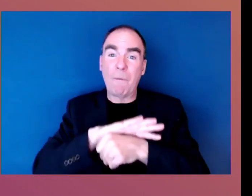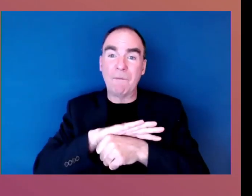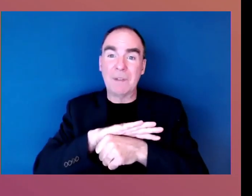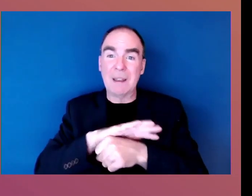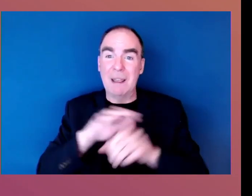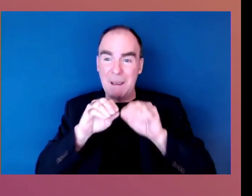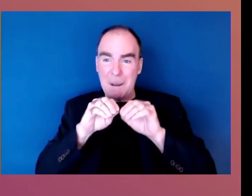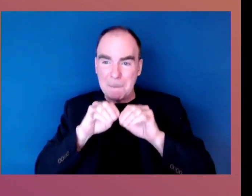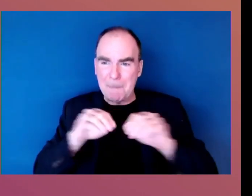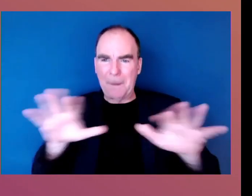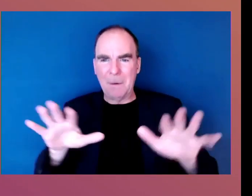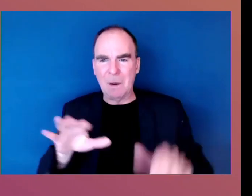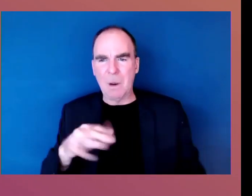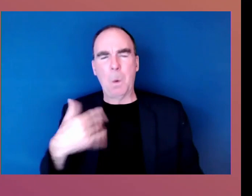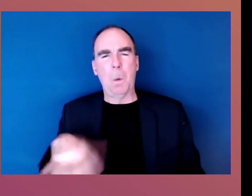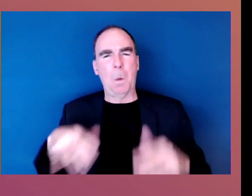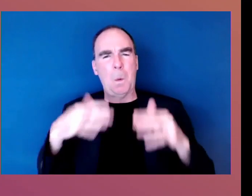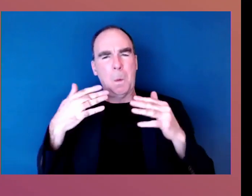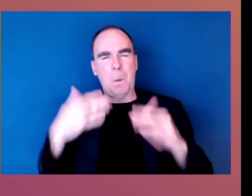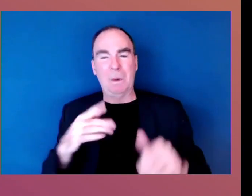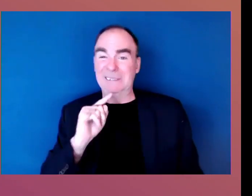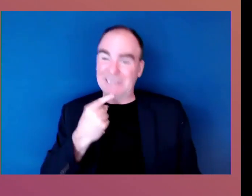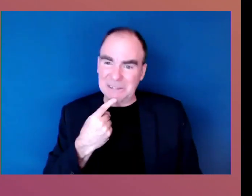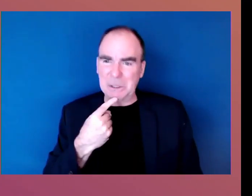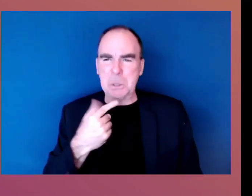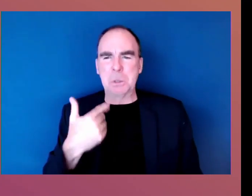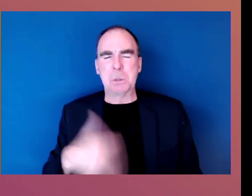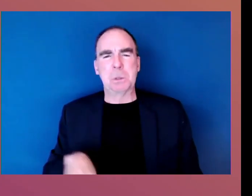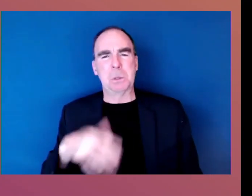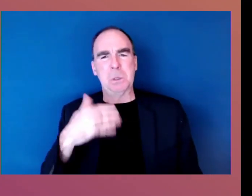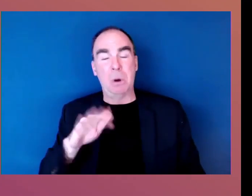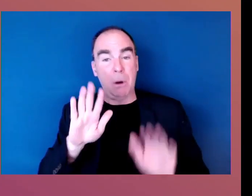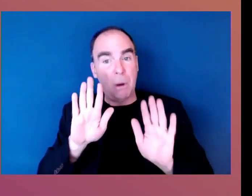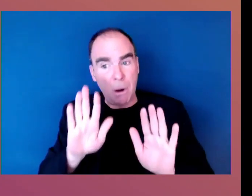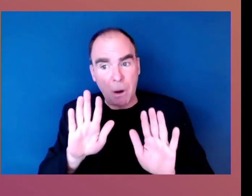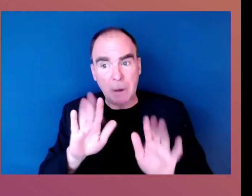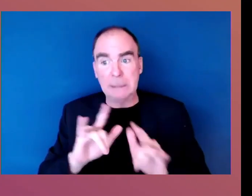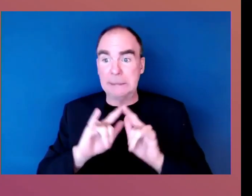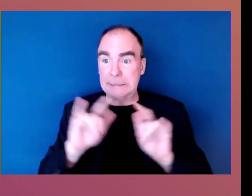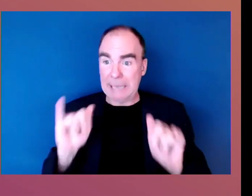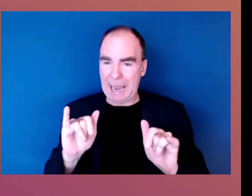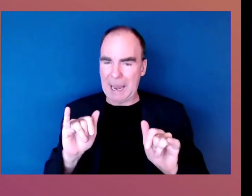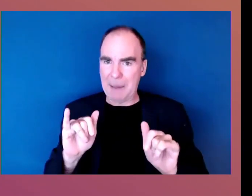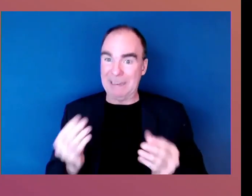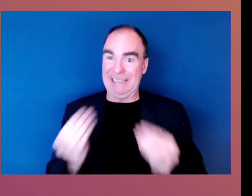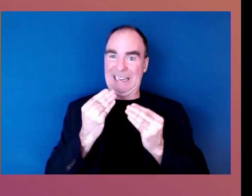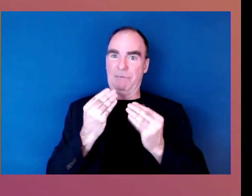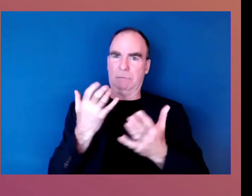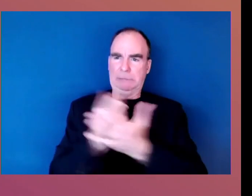But people were motivated to invent new technologies to tackle such novel